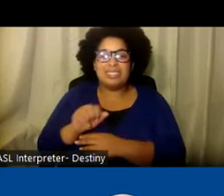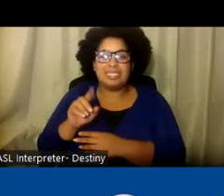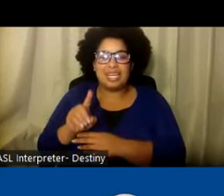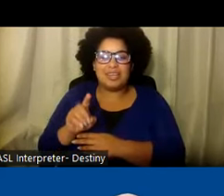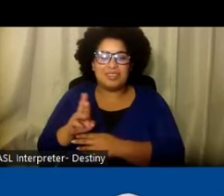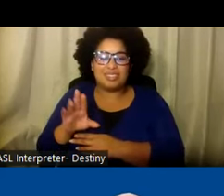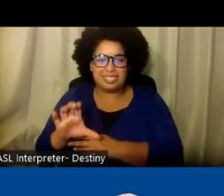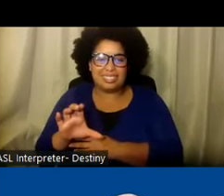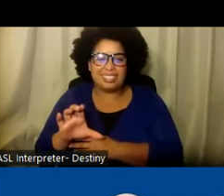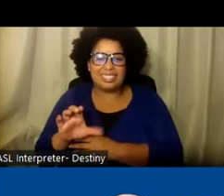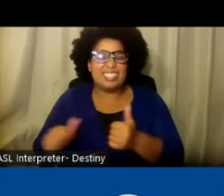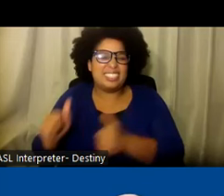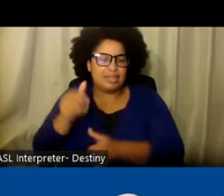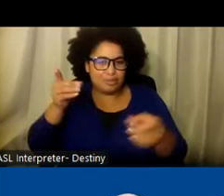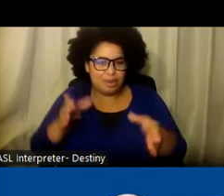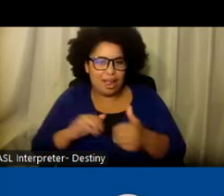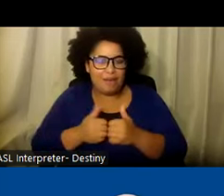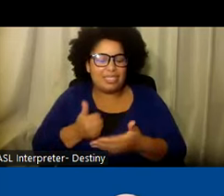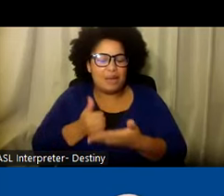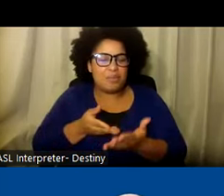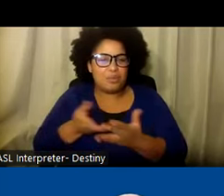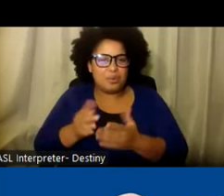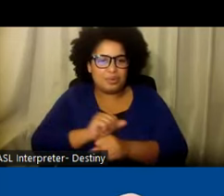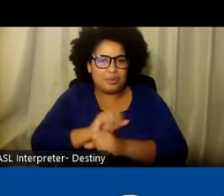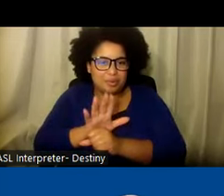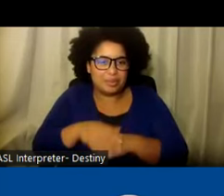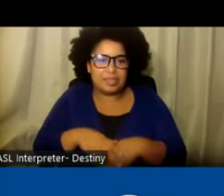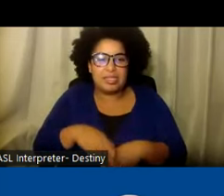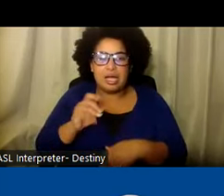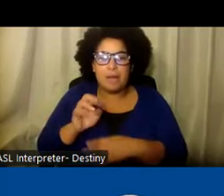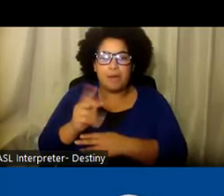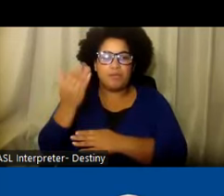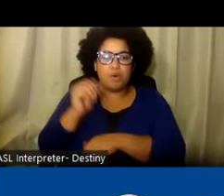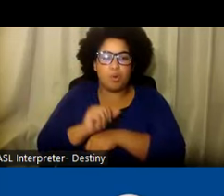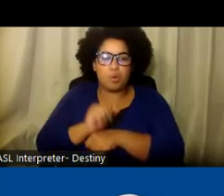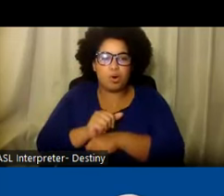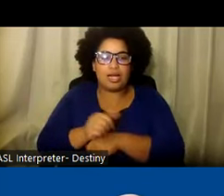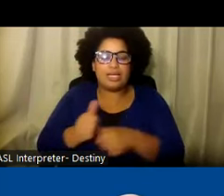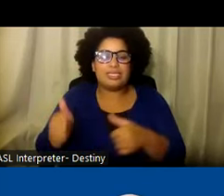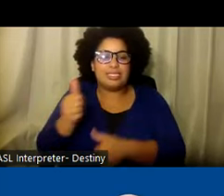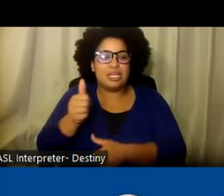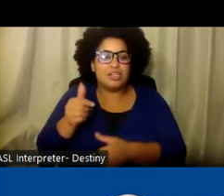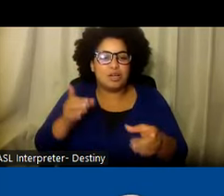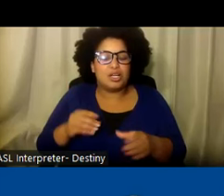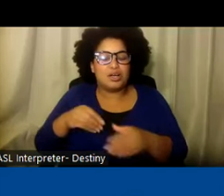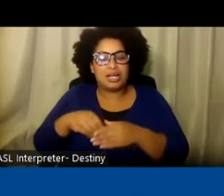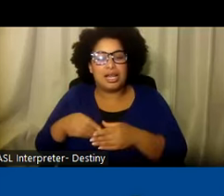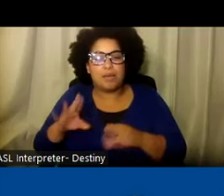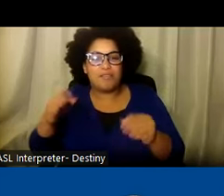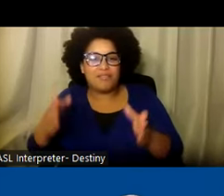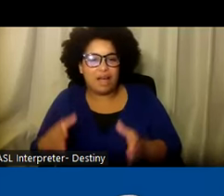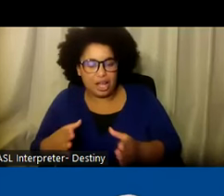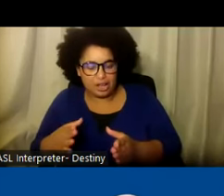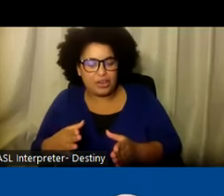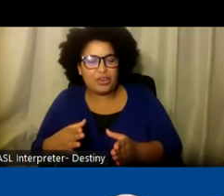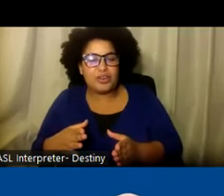how it's helped through the pandemic. Mark previously worked as an executive director at a provider organization at the beginning of